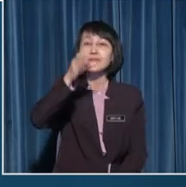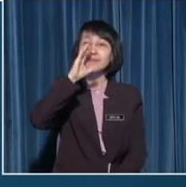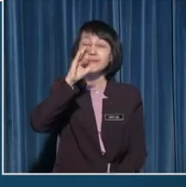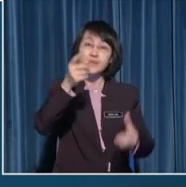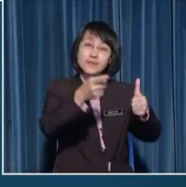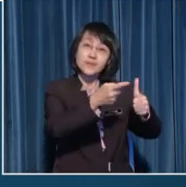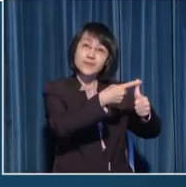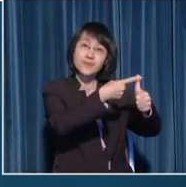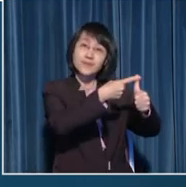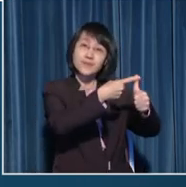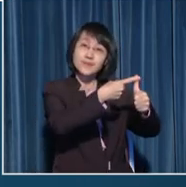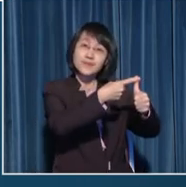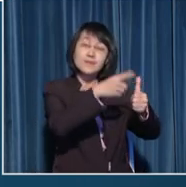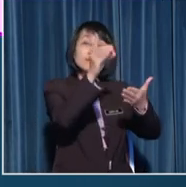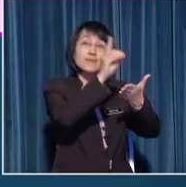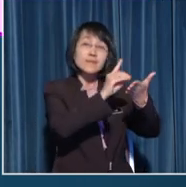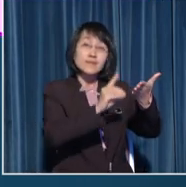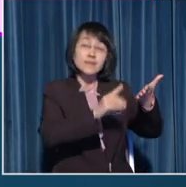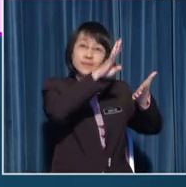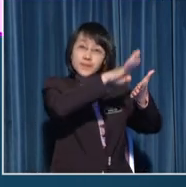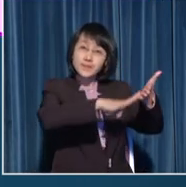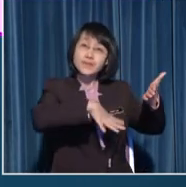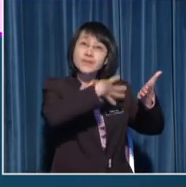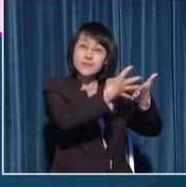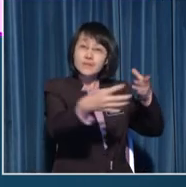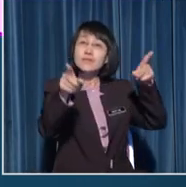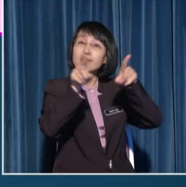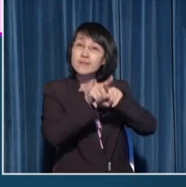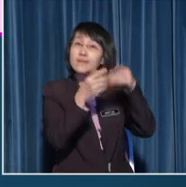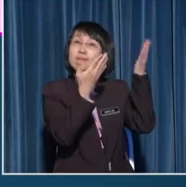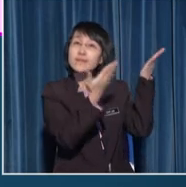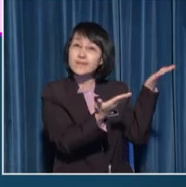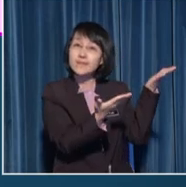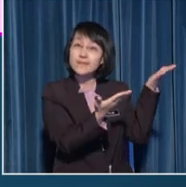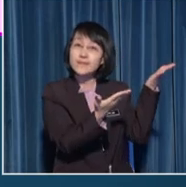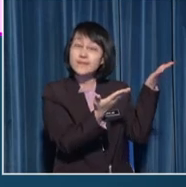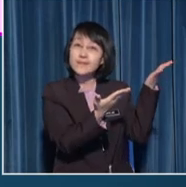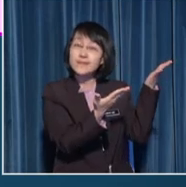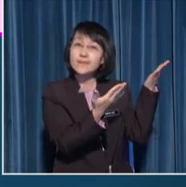First, you draw a table like this.